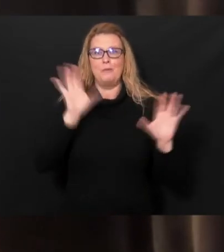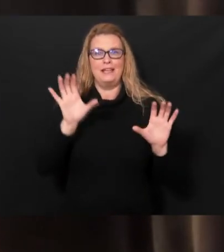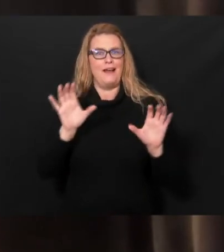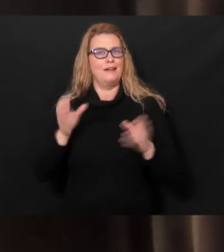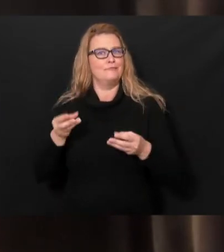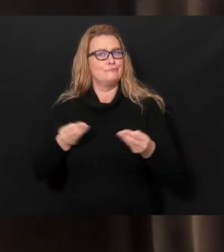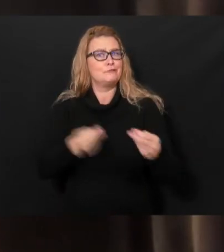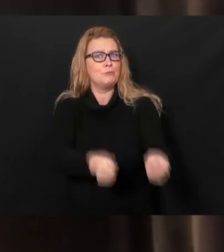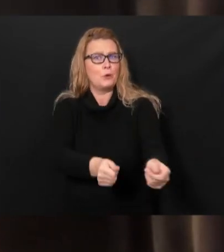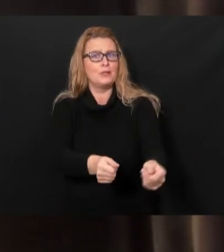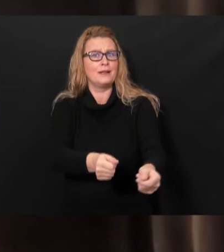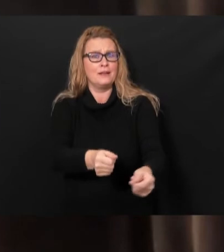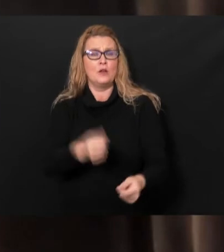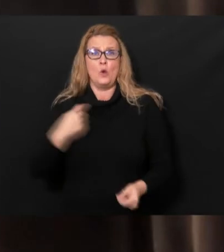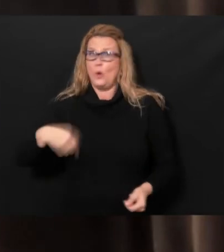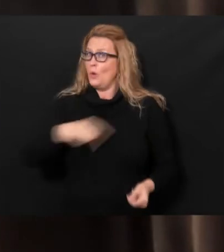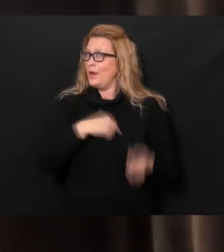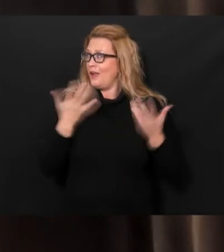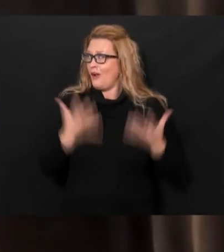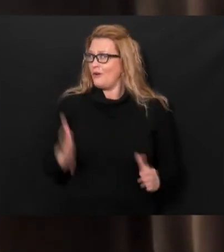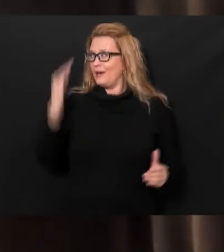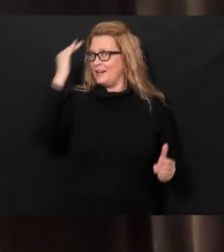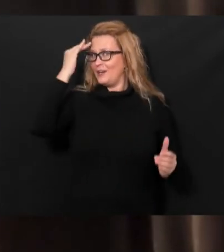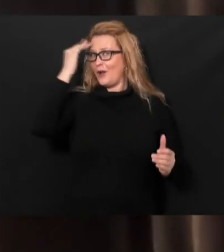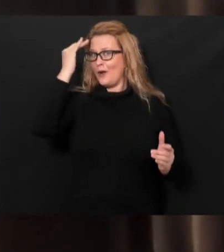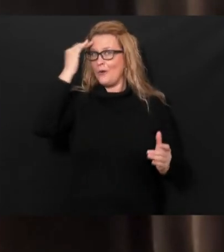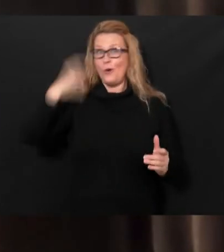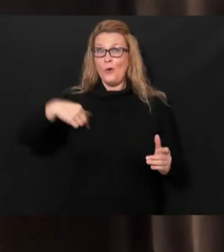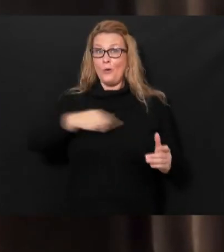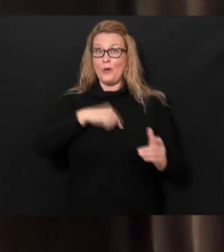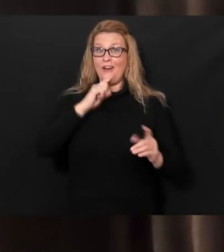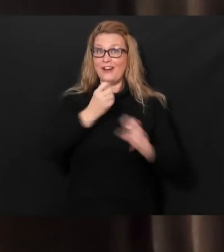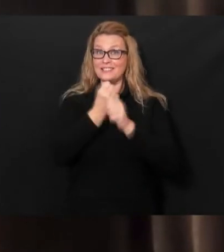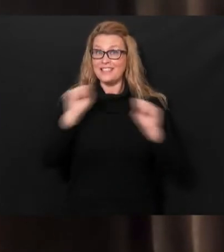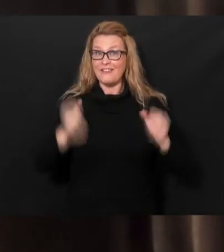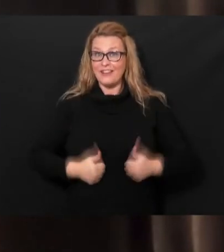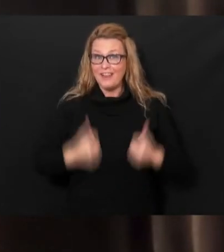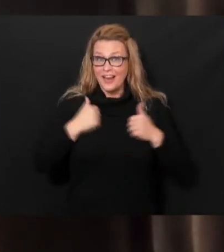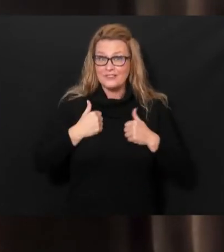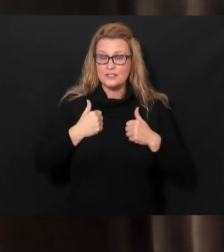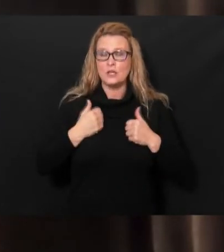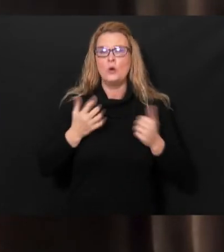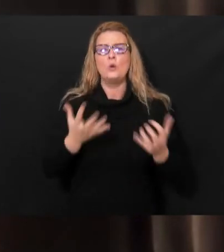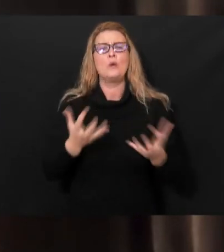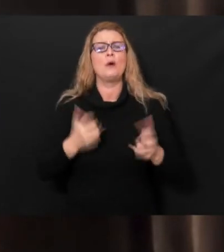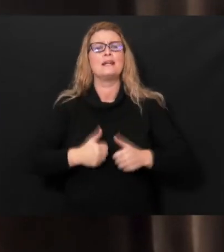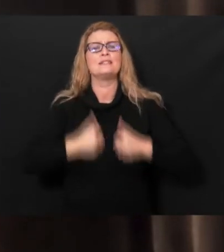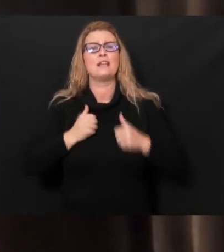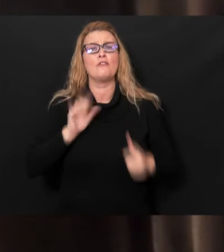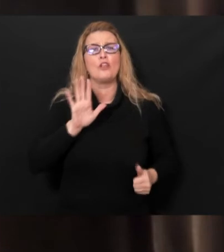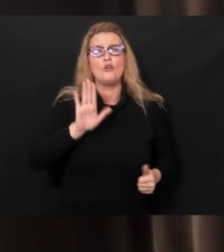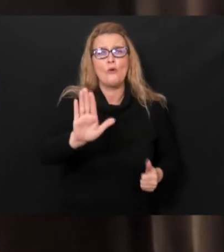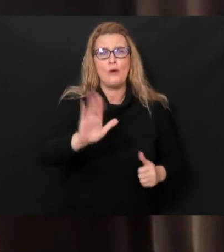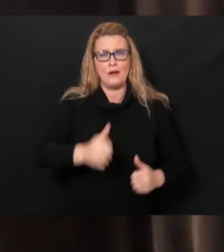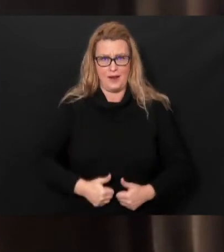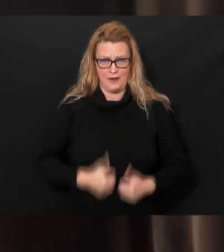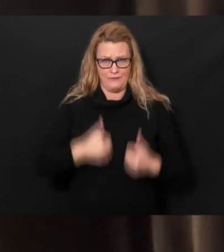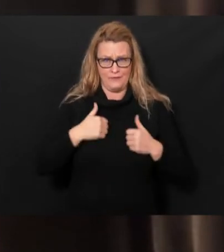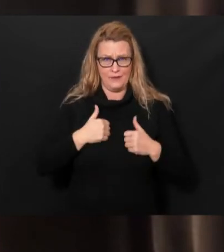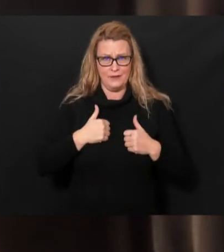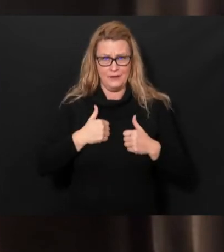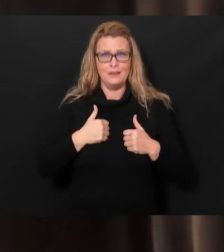we absolutely know that by doing this, we're saving lives. And we want to save your life, and we want to save the lives of people